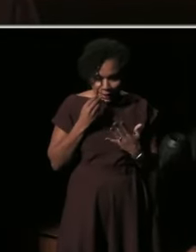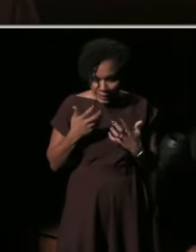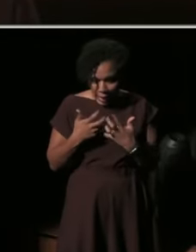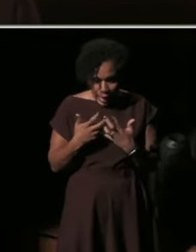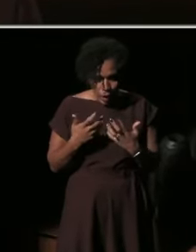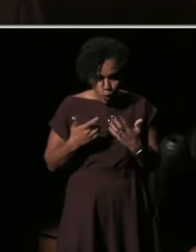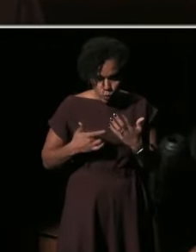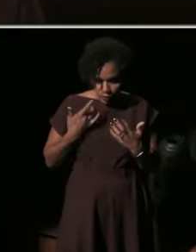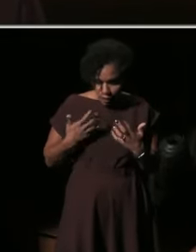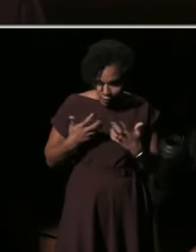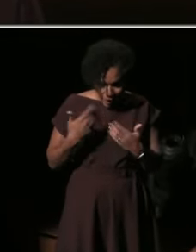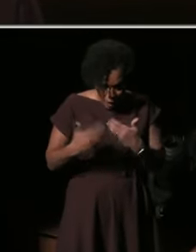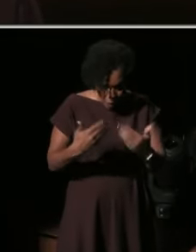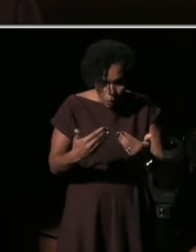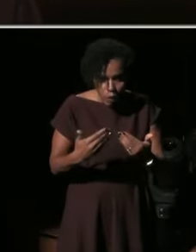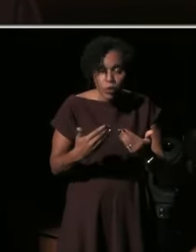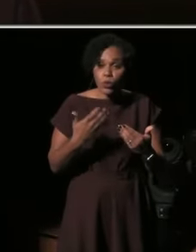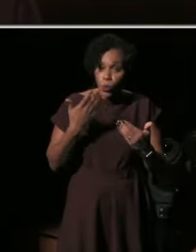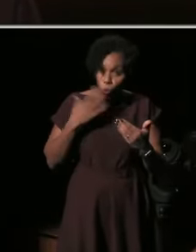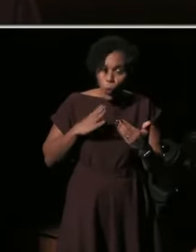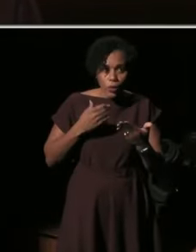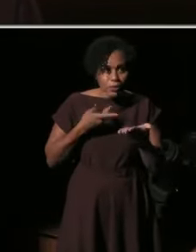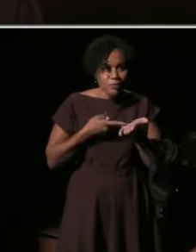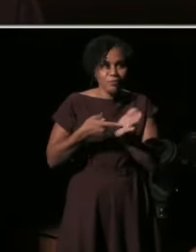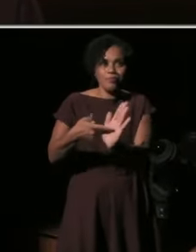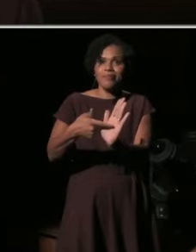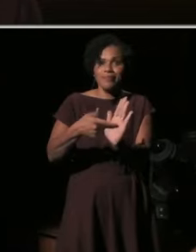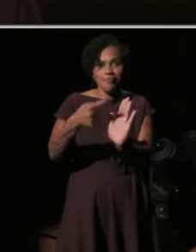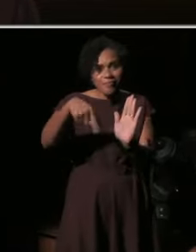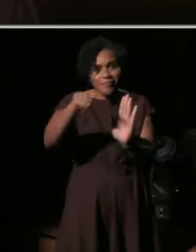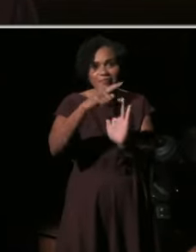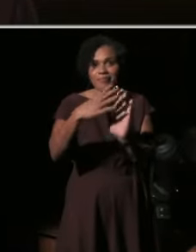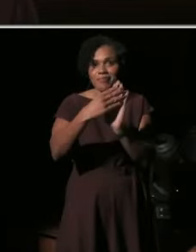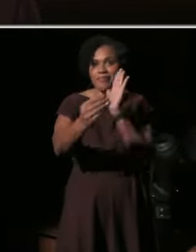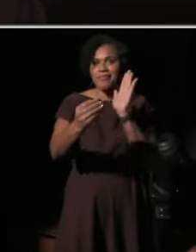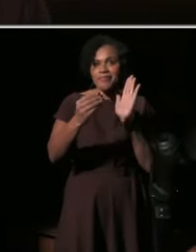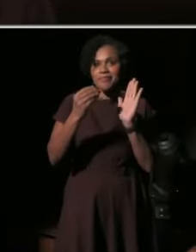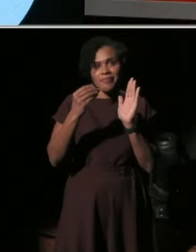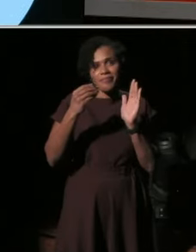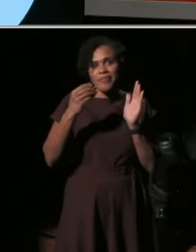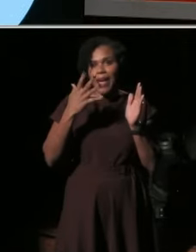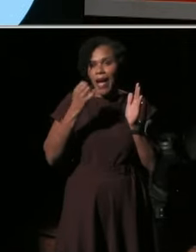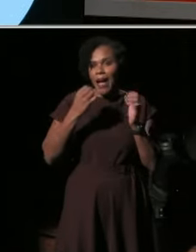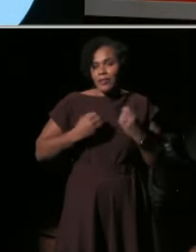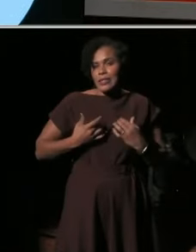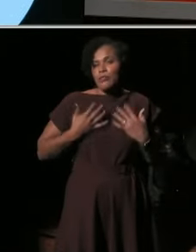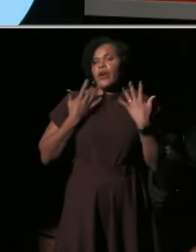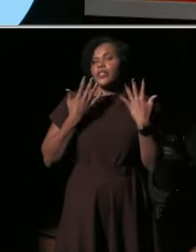this film for those people to have some sort of inspiration and be able to follow some sort of blueprint.